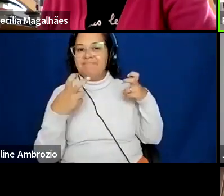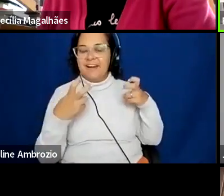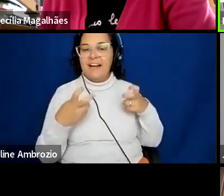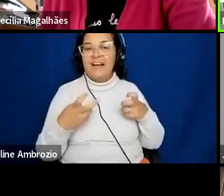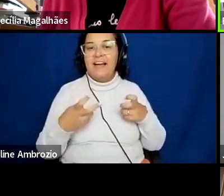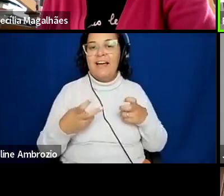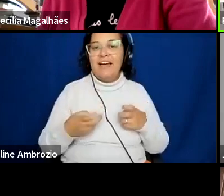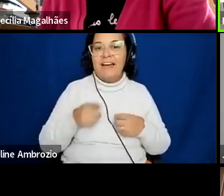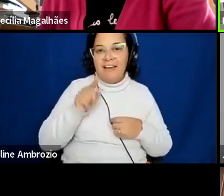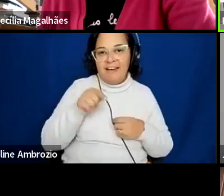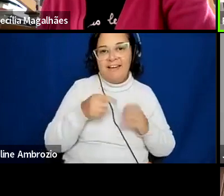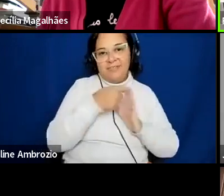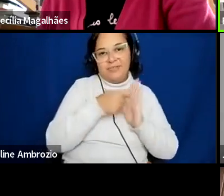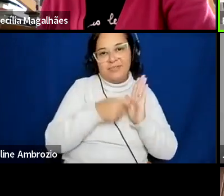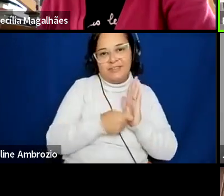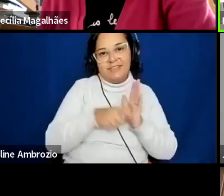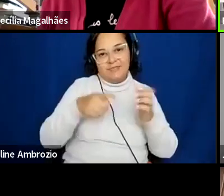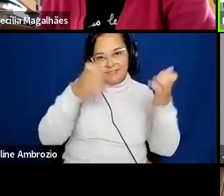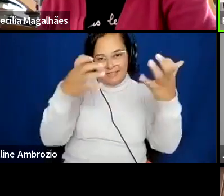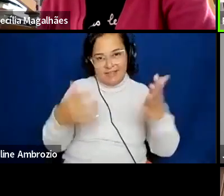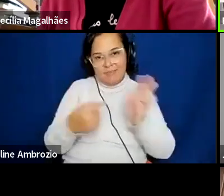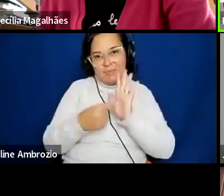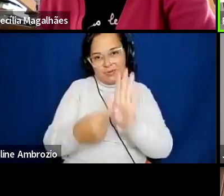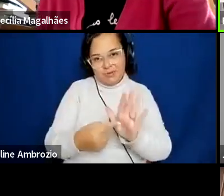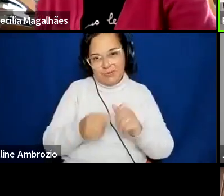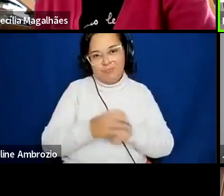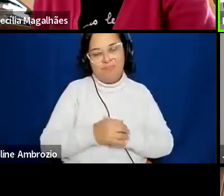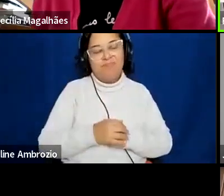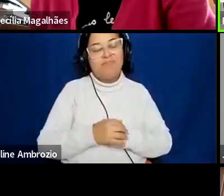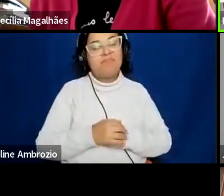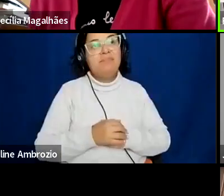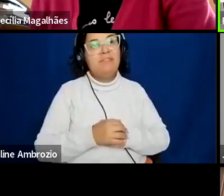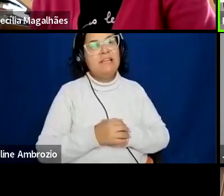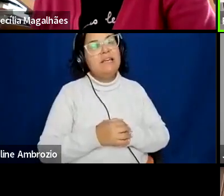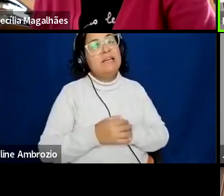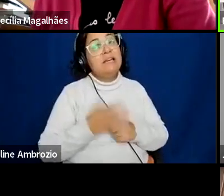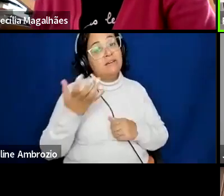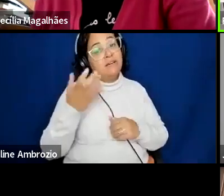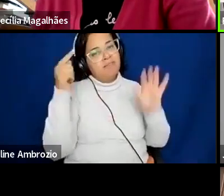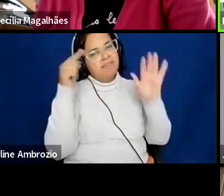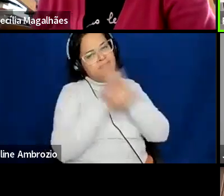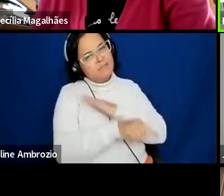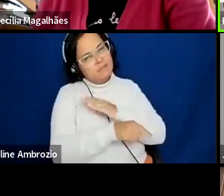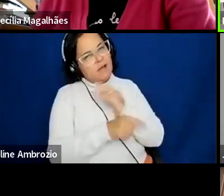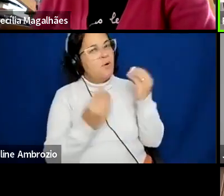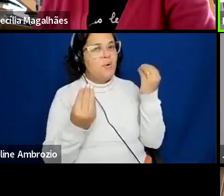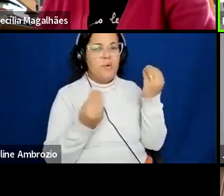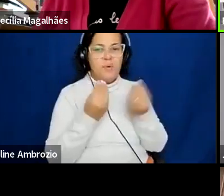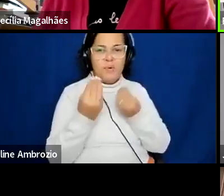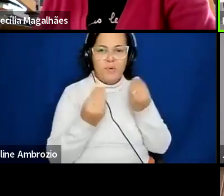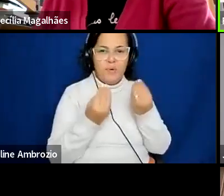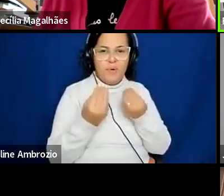how this influences how we conduct research, how we choose our own,